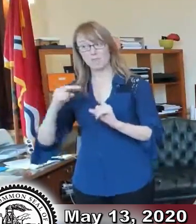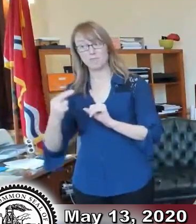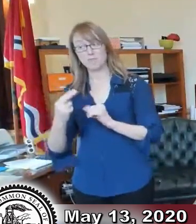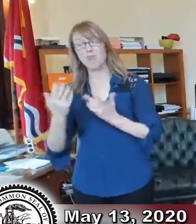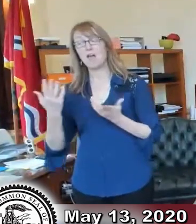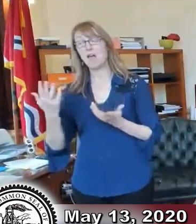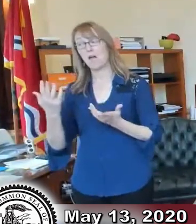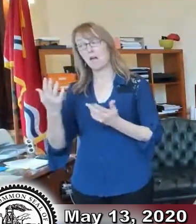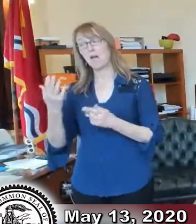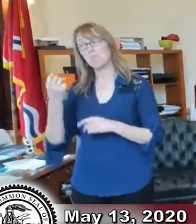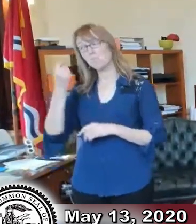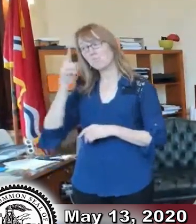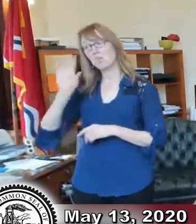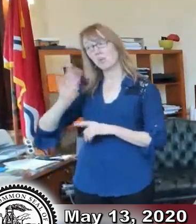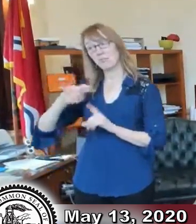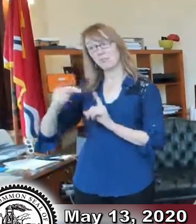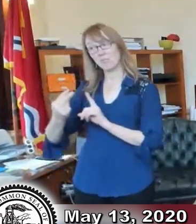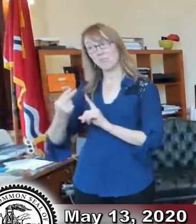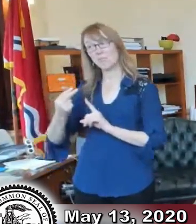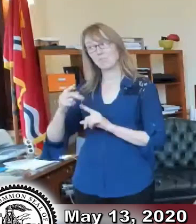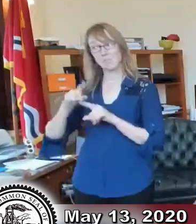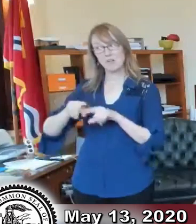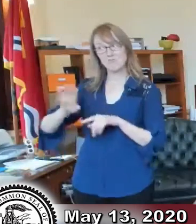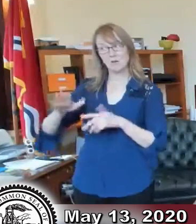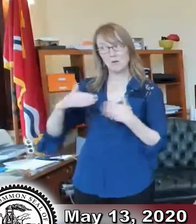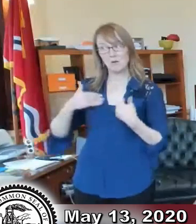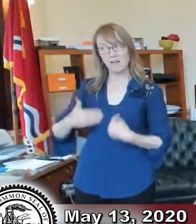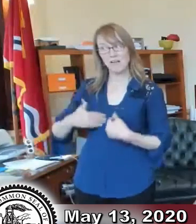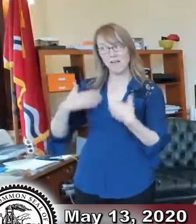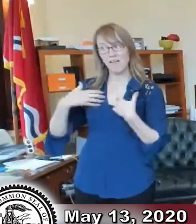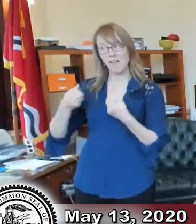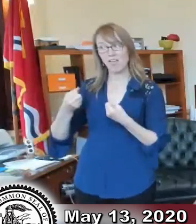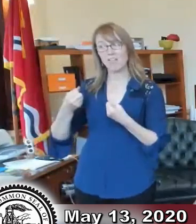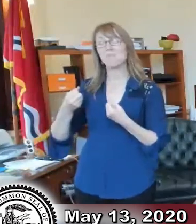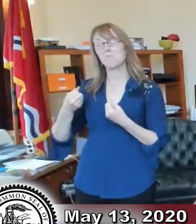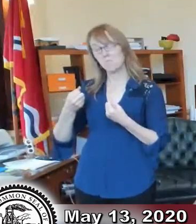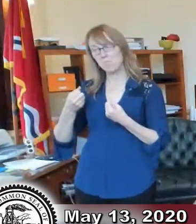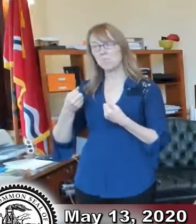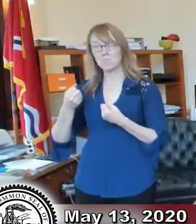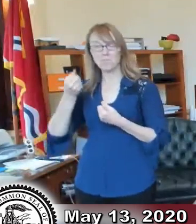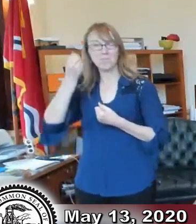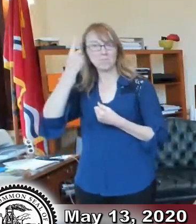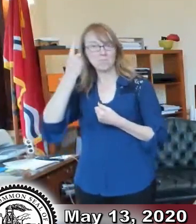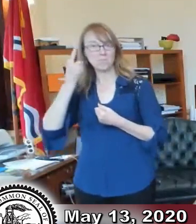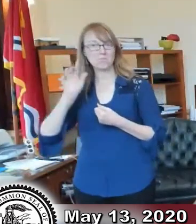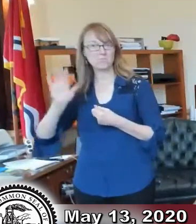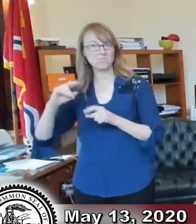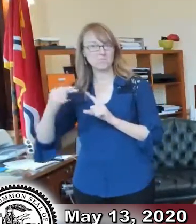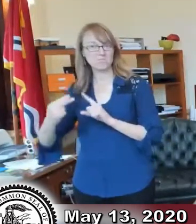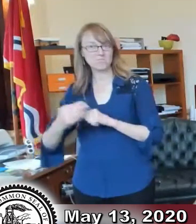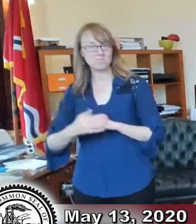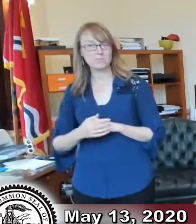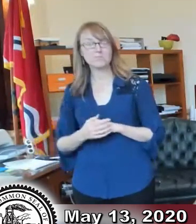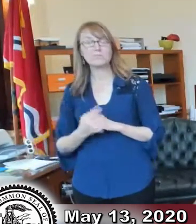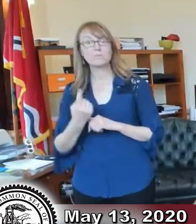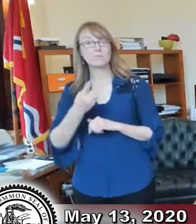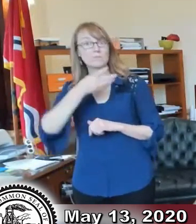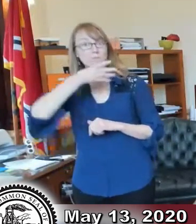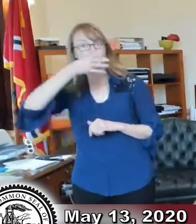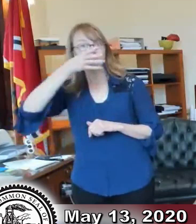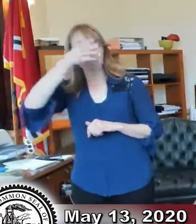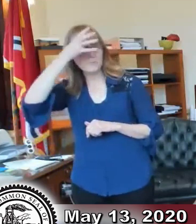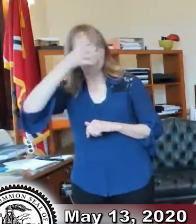health conditions. A couple of parents, I think, are asking about whether or not a decision has been made regarding schools